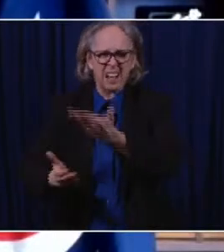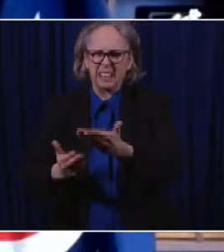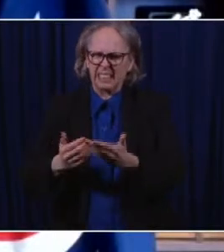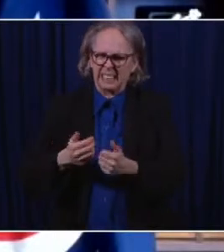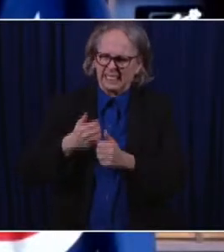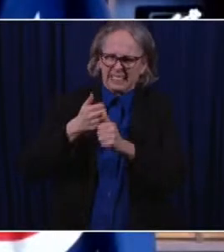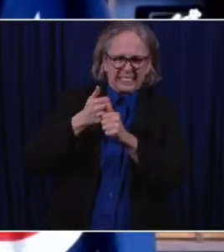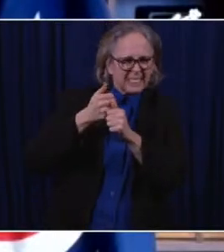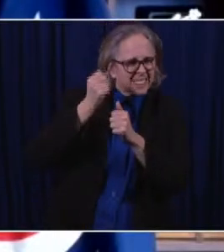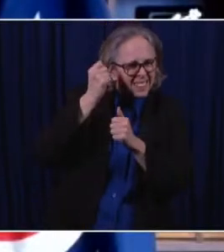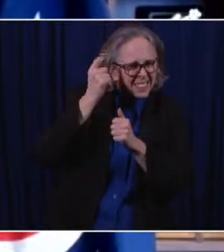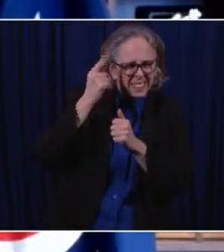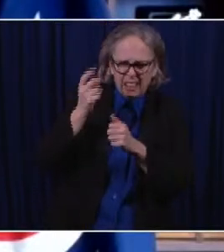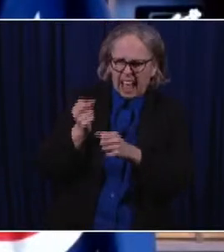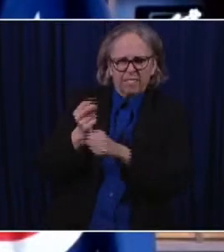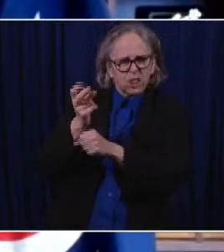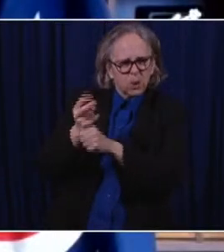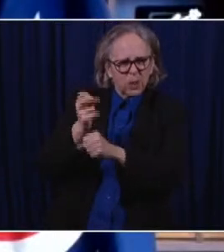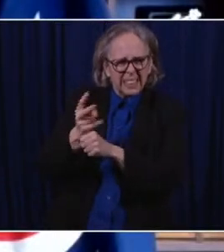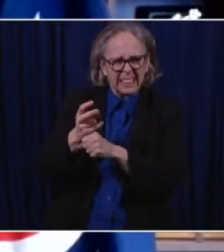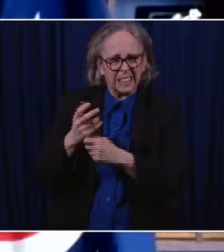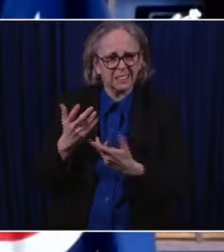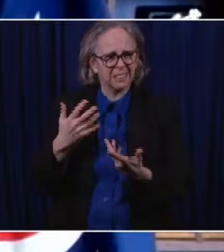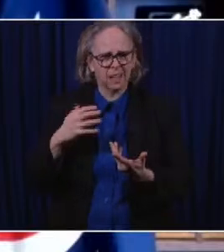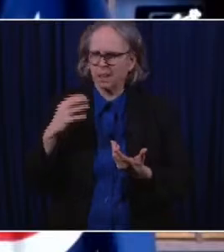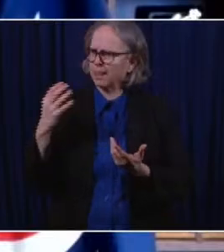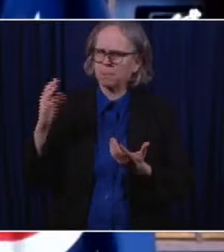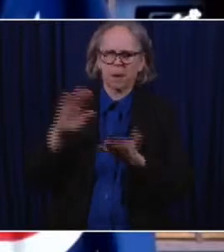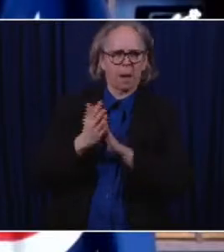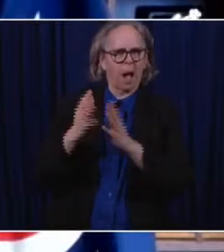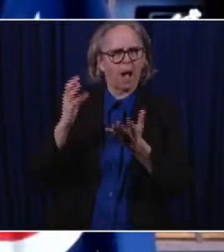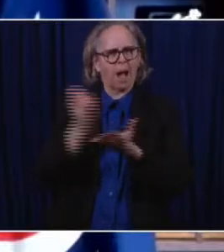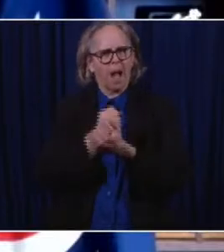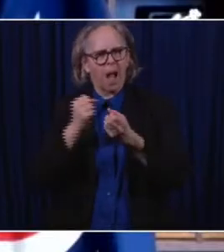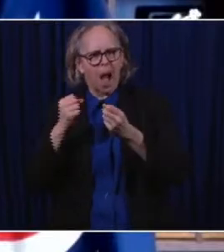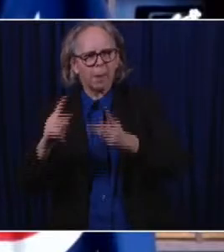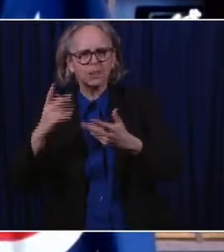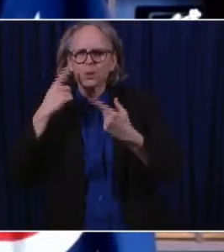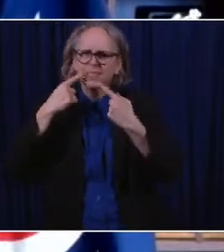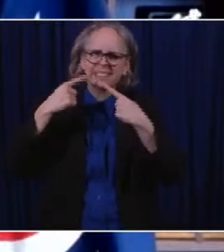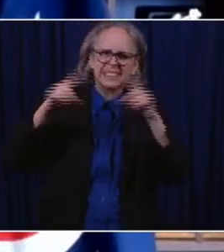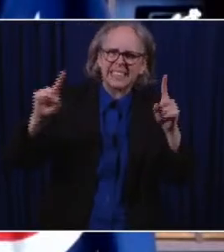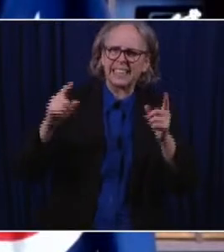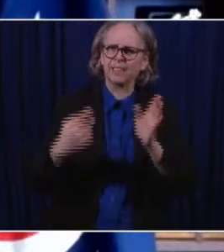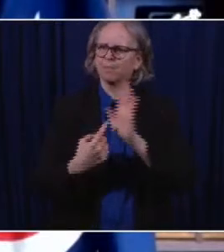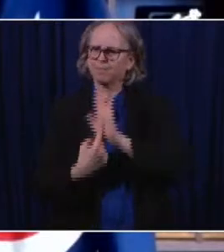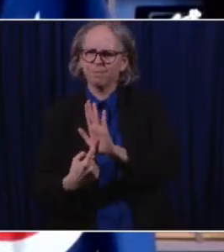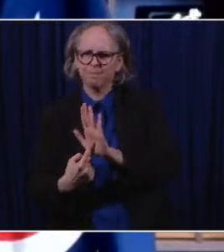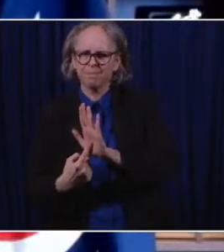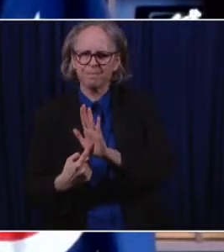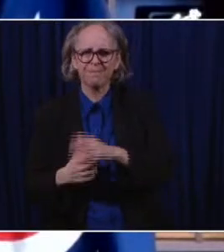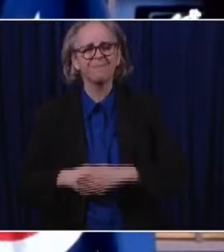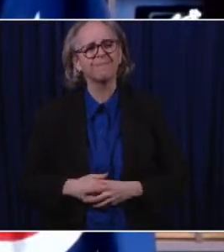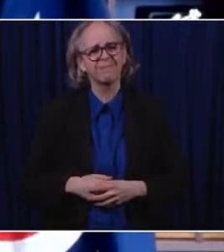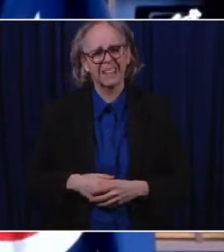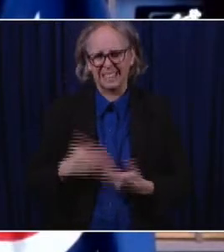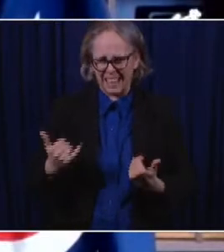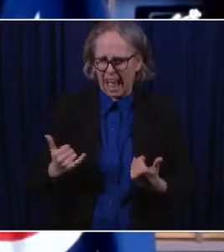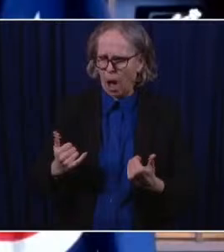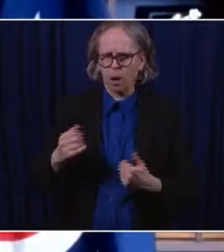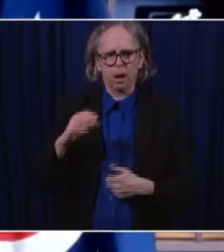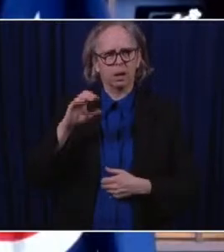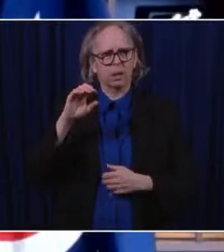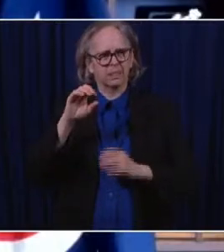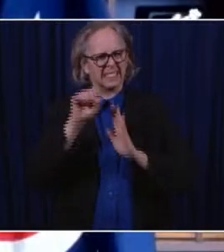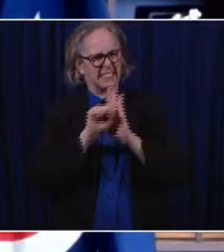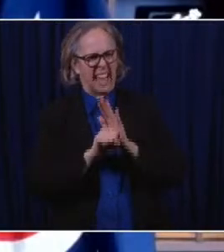pandemic, the stakes are higher and the impact's more consequential than we usually get during